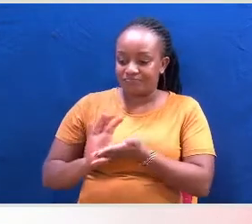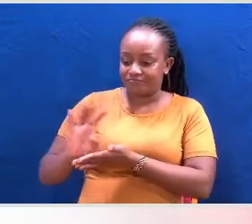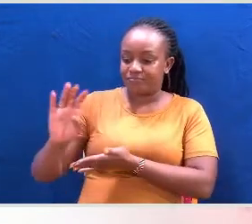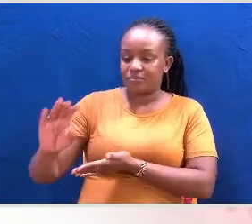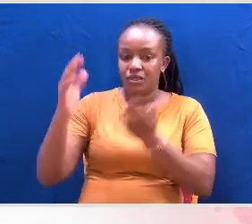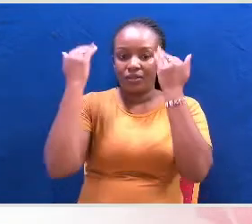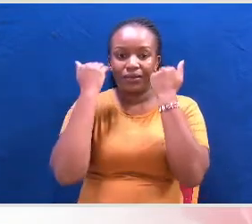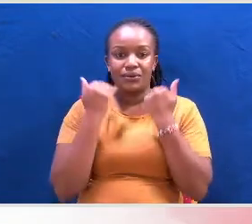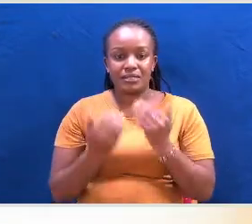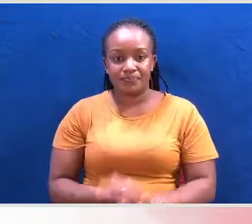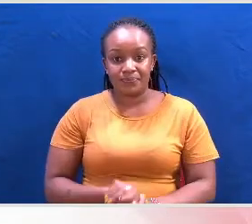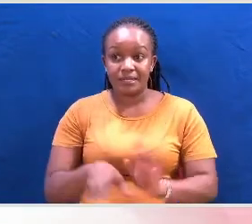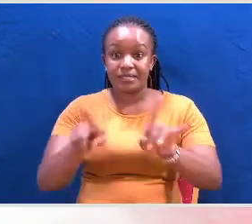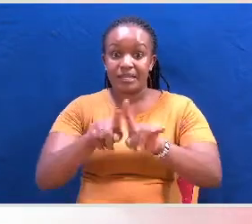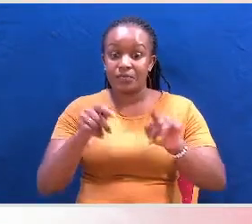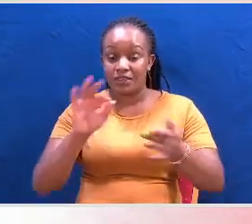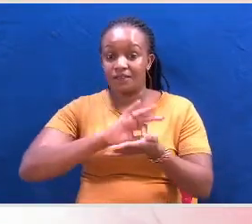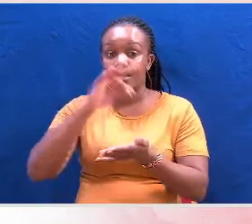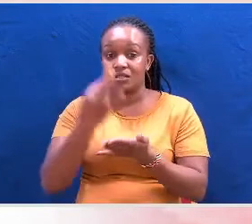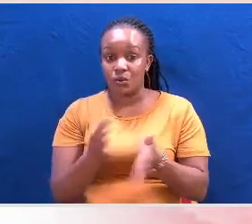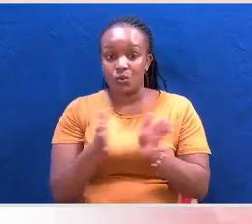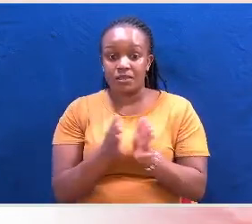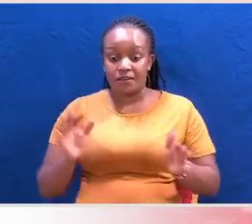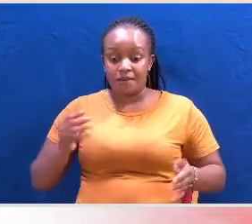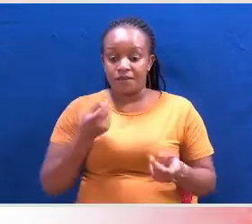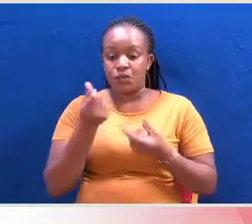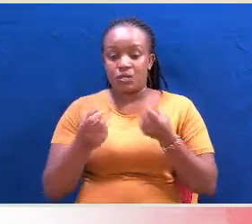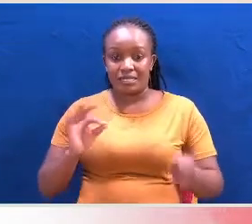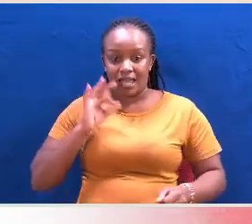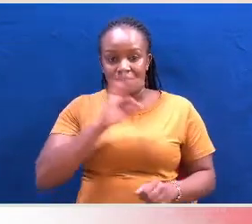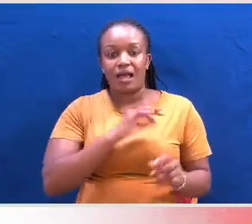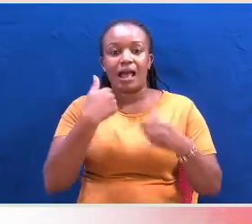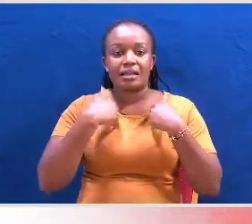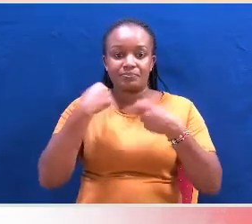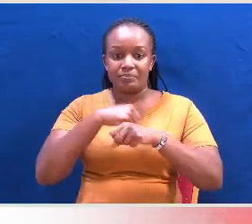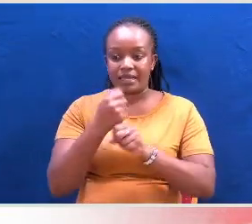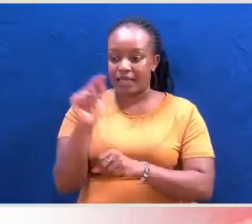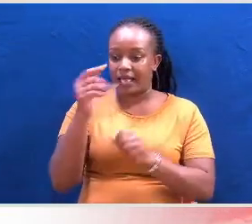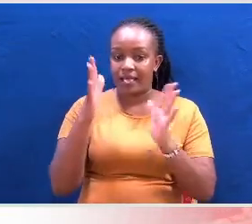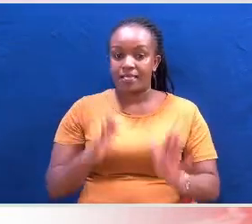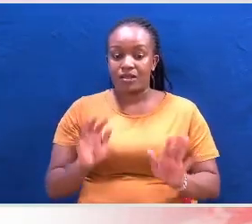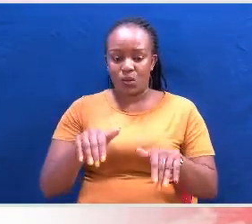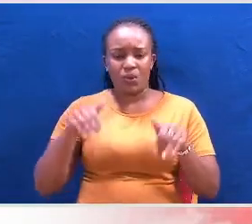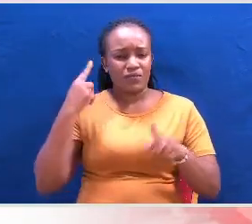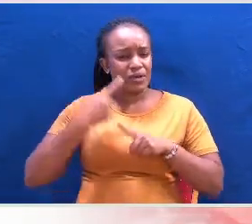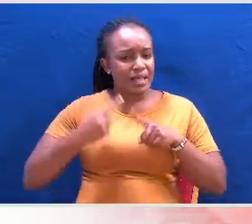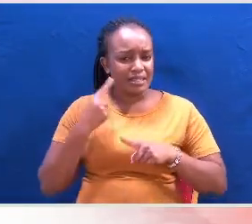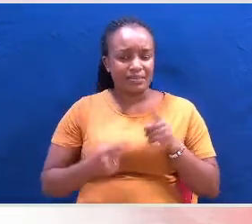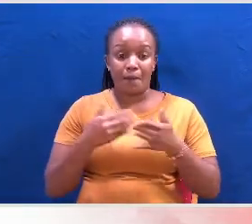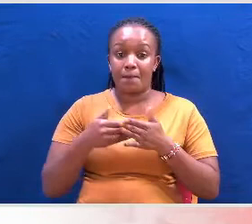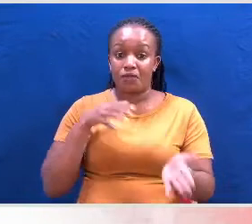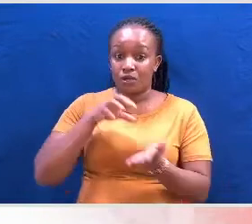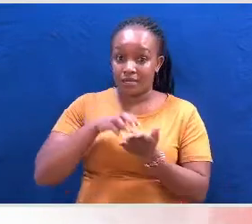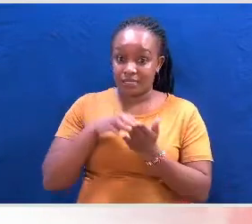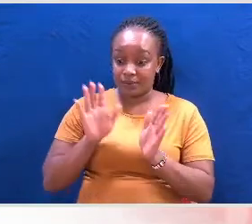judiciary. Underfunding coupled with understaffing has made Kenyans wait for years before their cases are even heard or